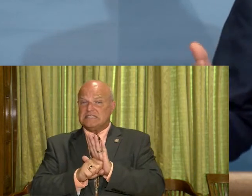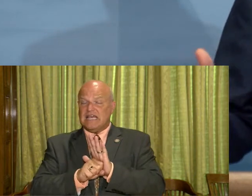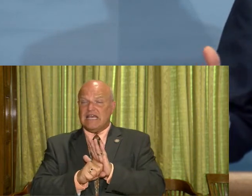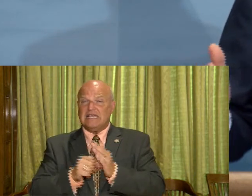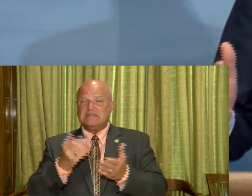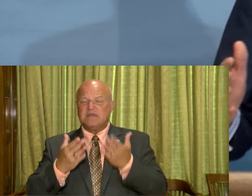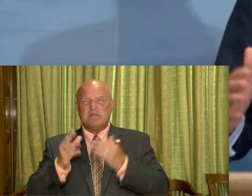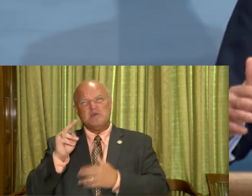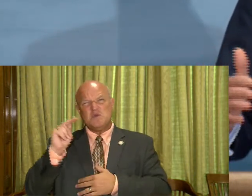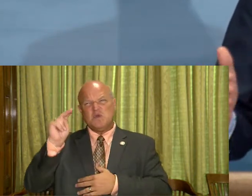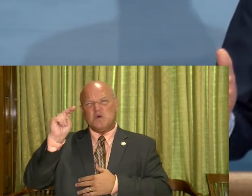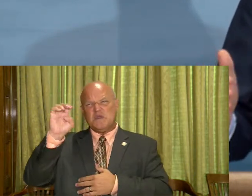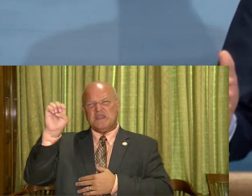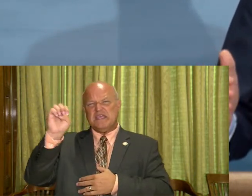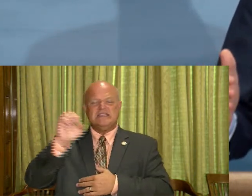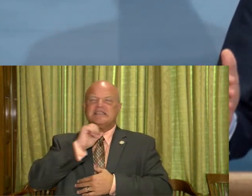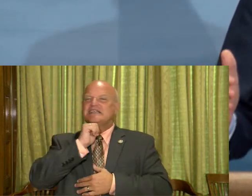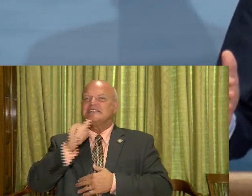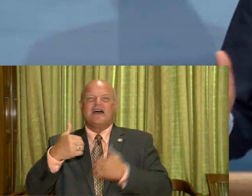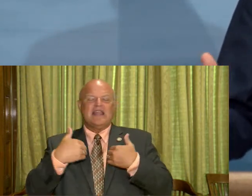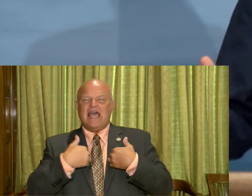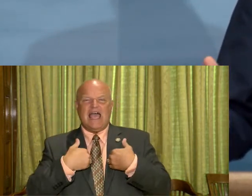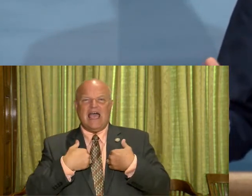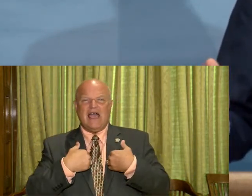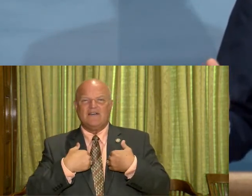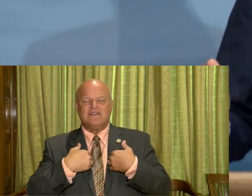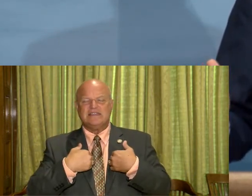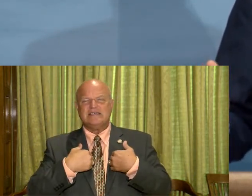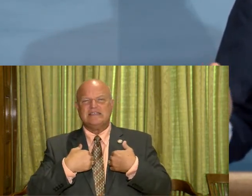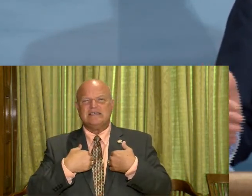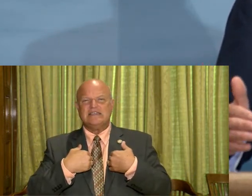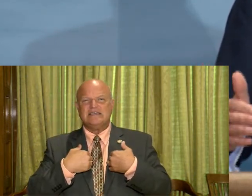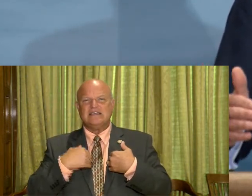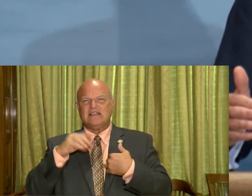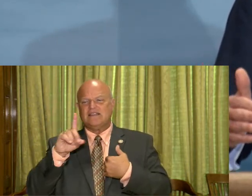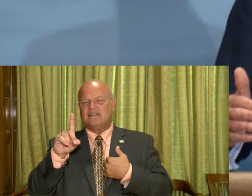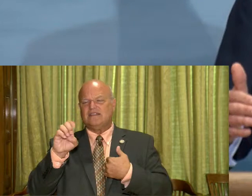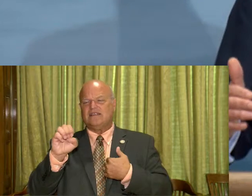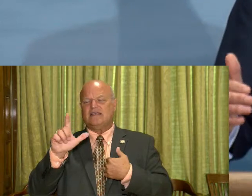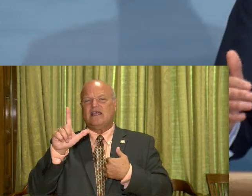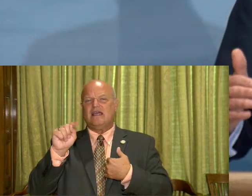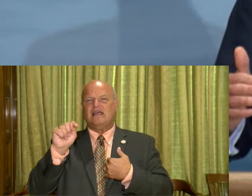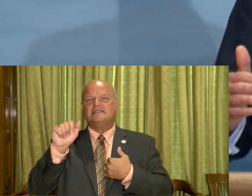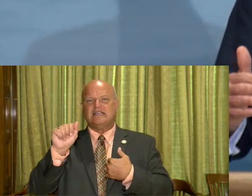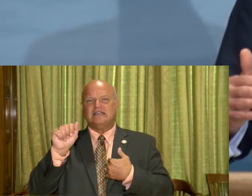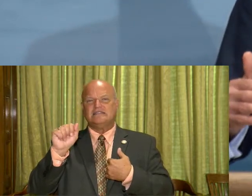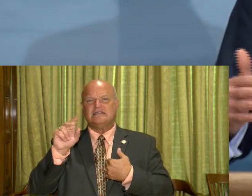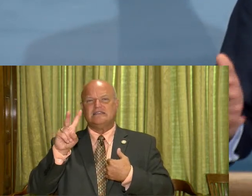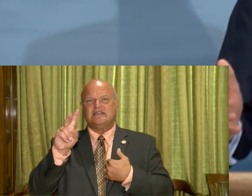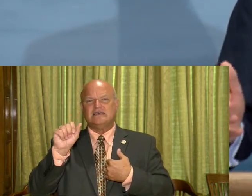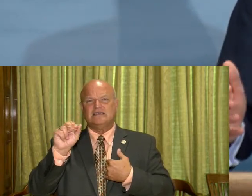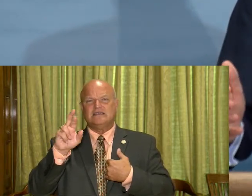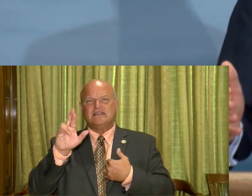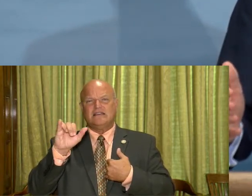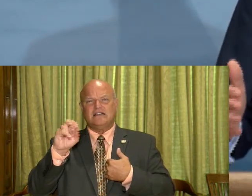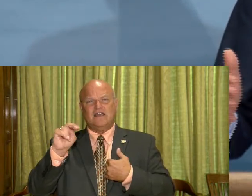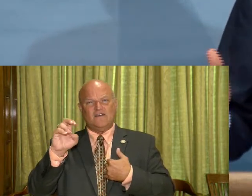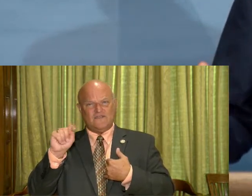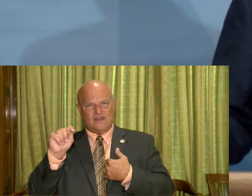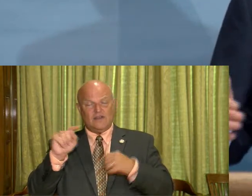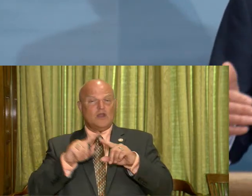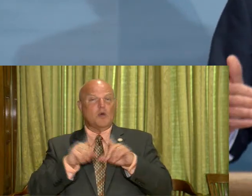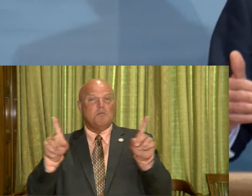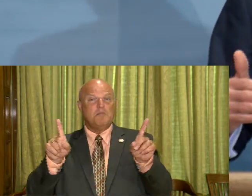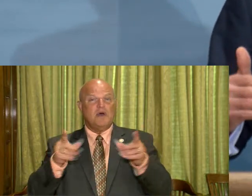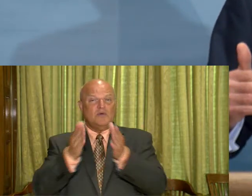maybe up in the Northeast that's not having to wrestle with the Delta variant. But there's a number of requests out there